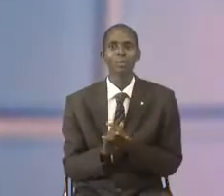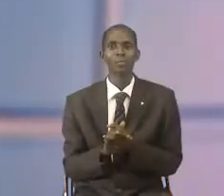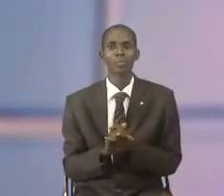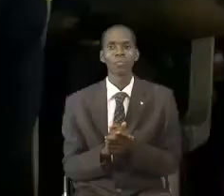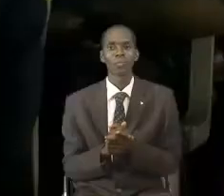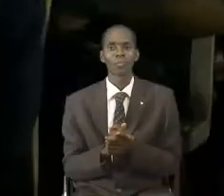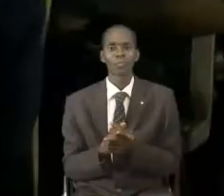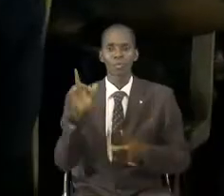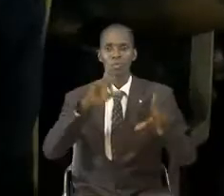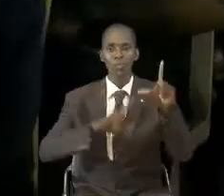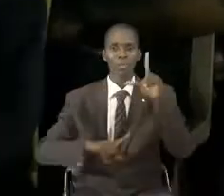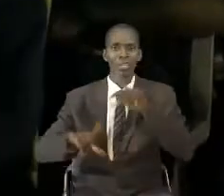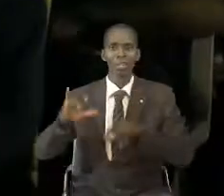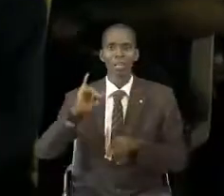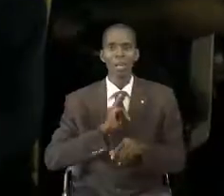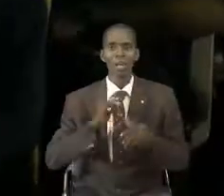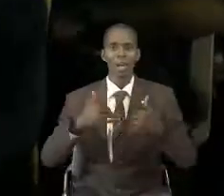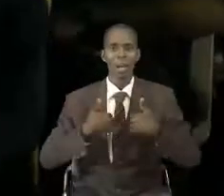have power.